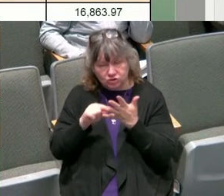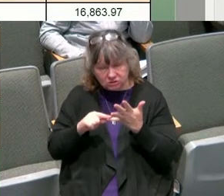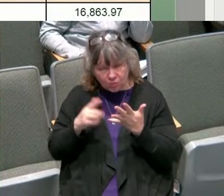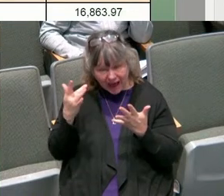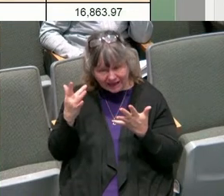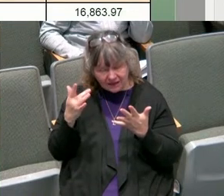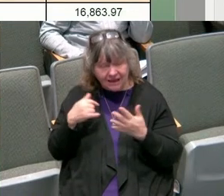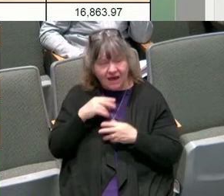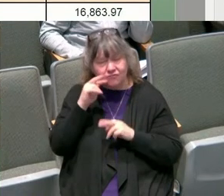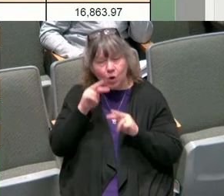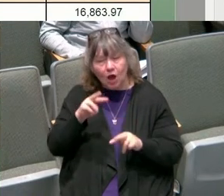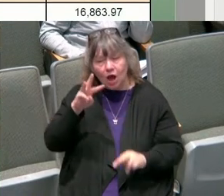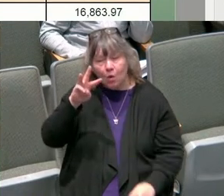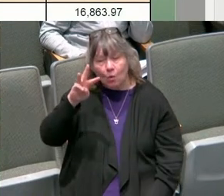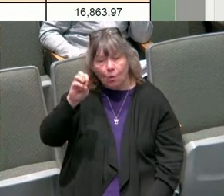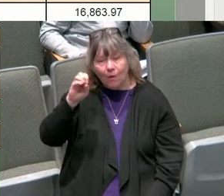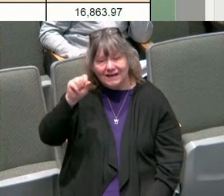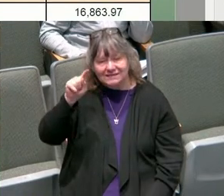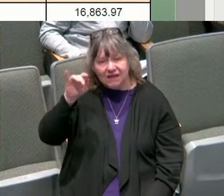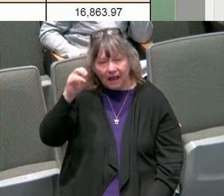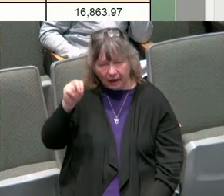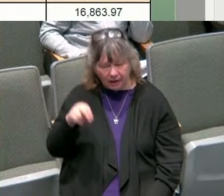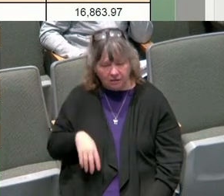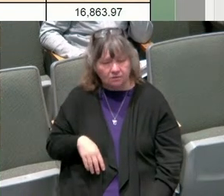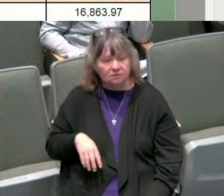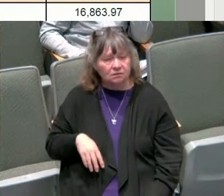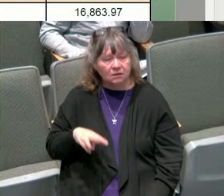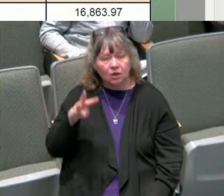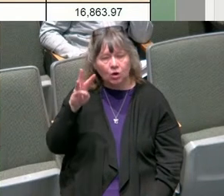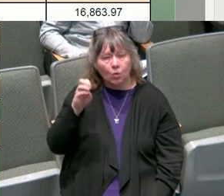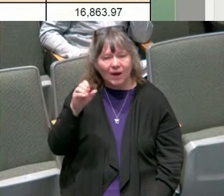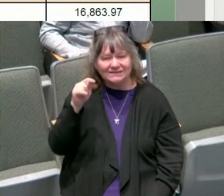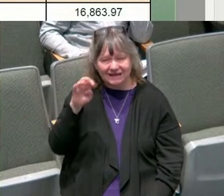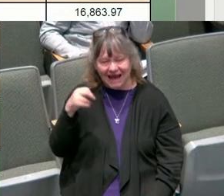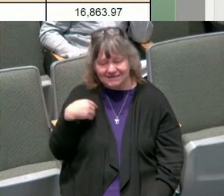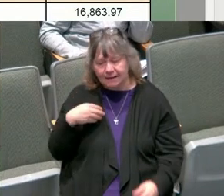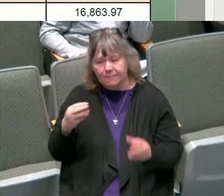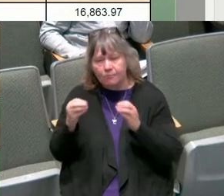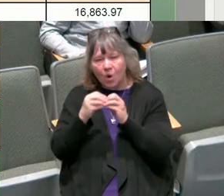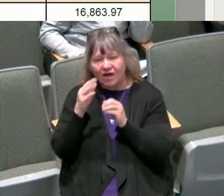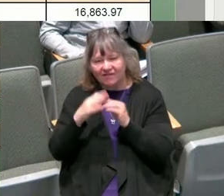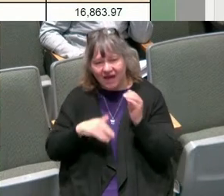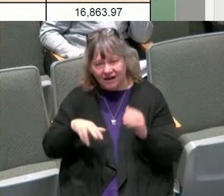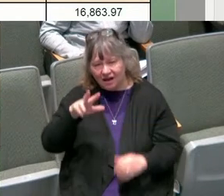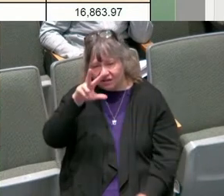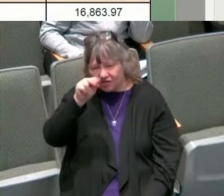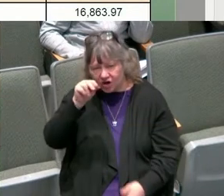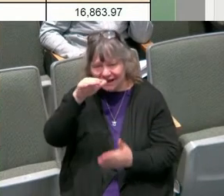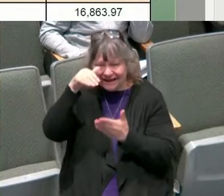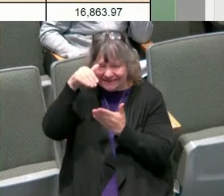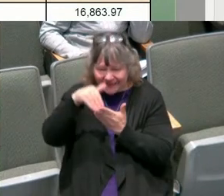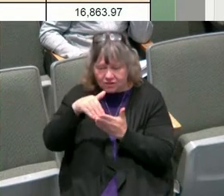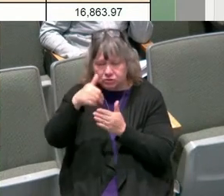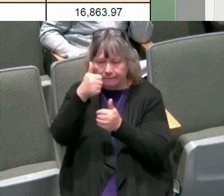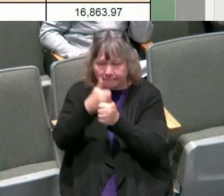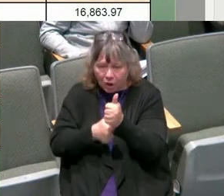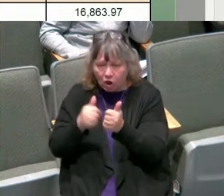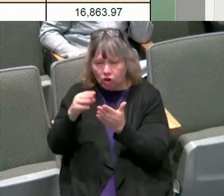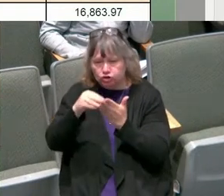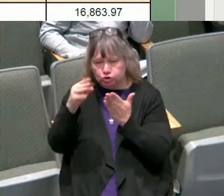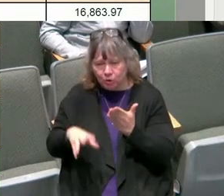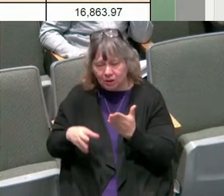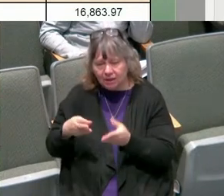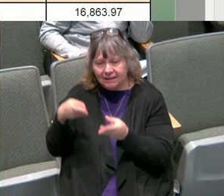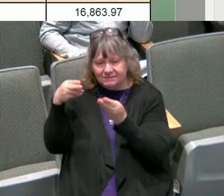if you look at Weston Weston has a more than thirty thousand dollar per pupil expenditure